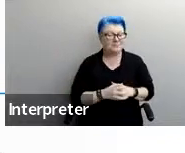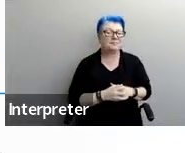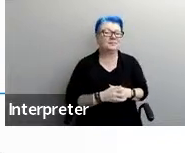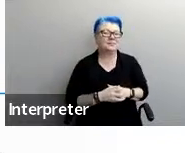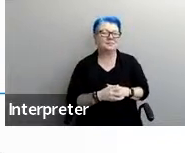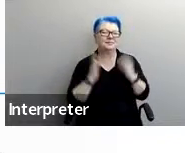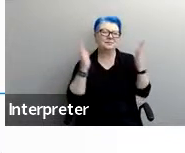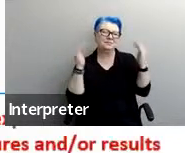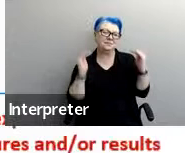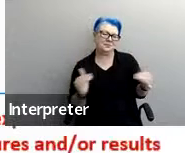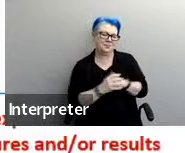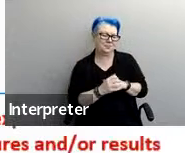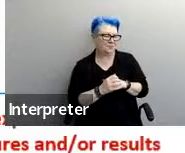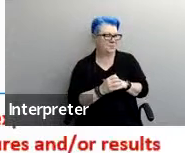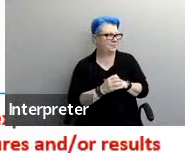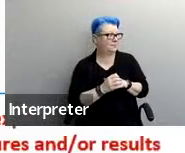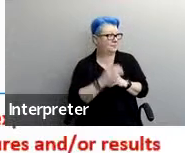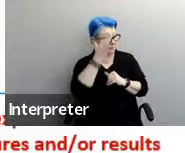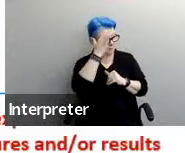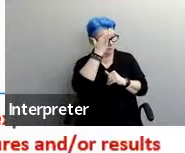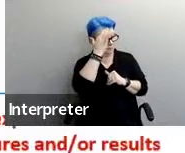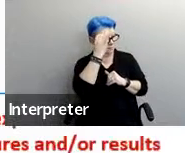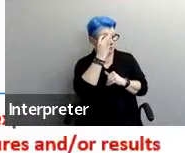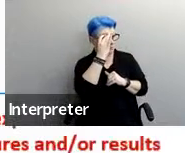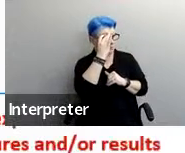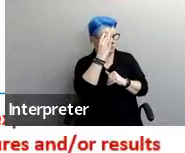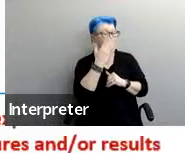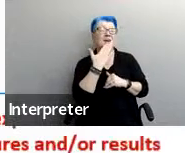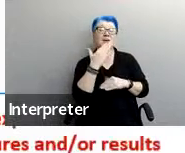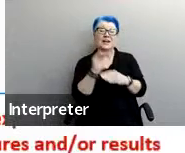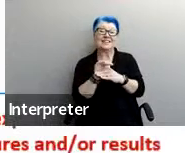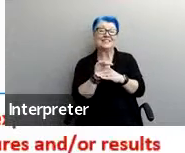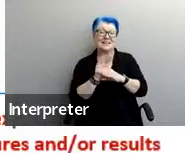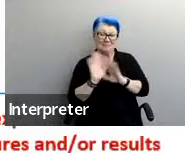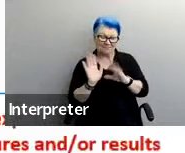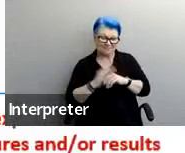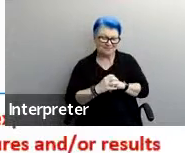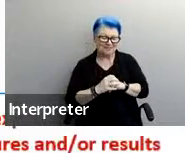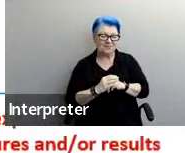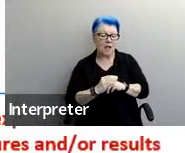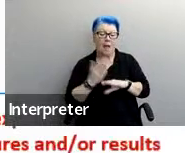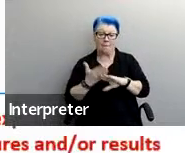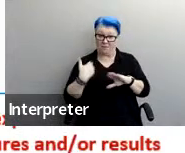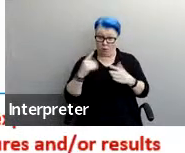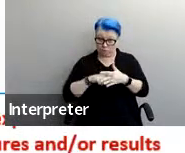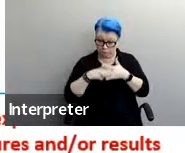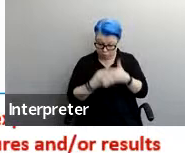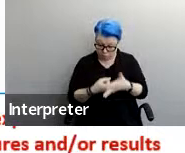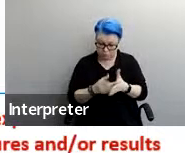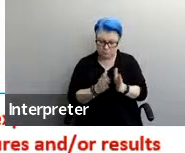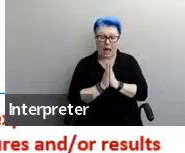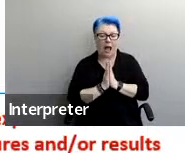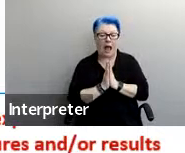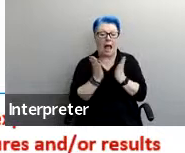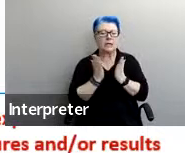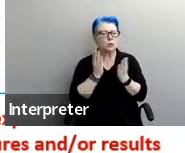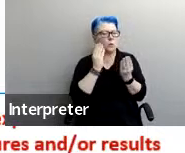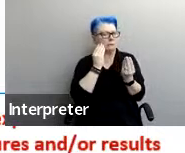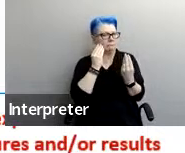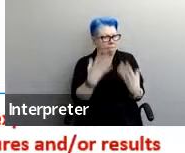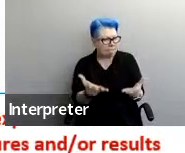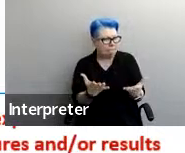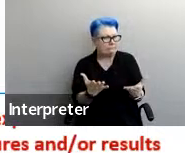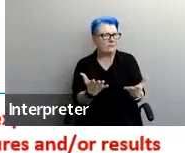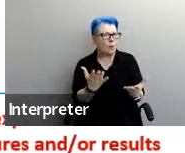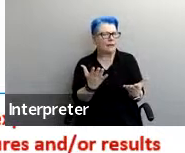Next slide, please. Good evening. So before we get started, I'll just reacquaint you with what